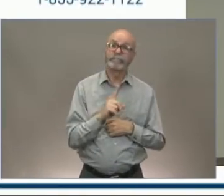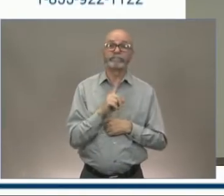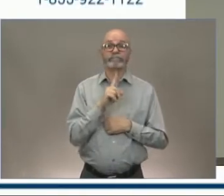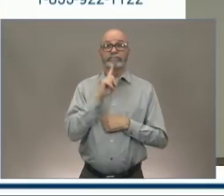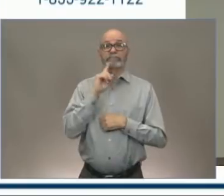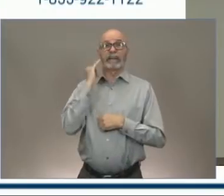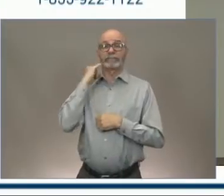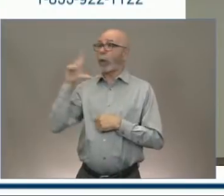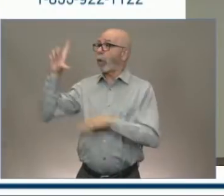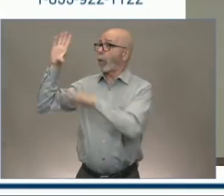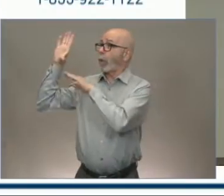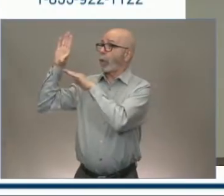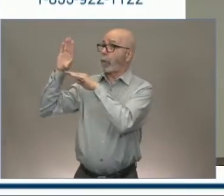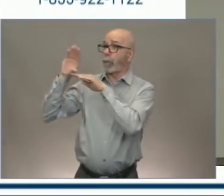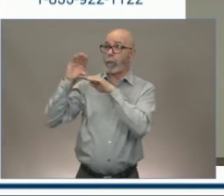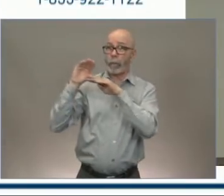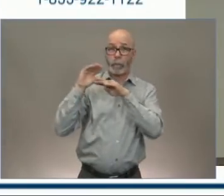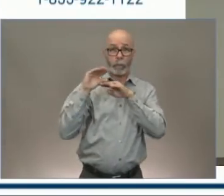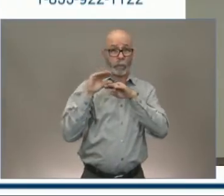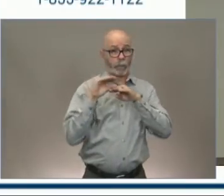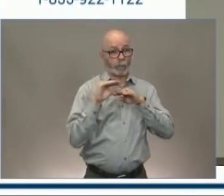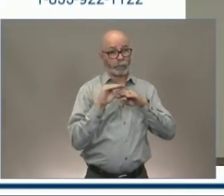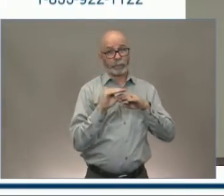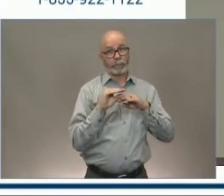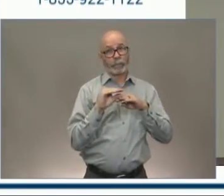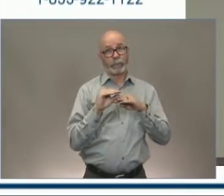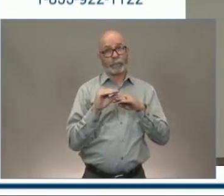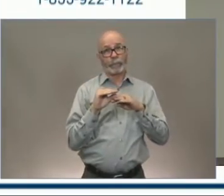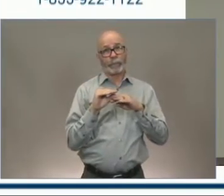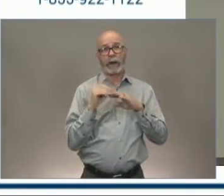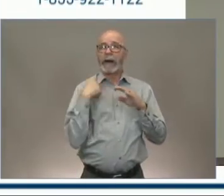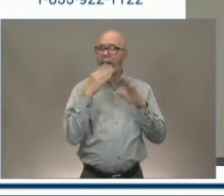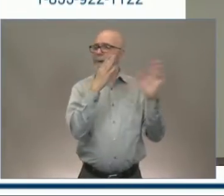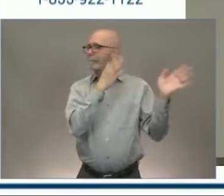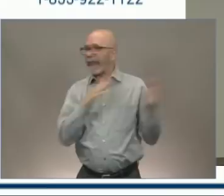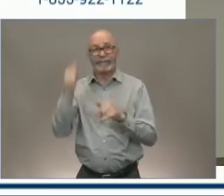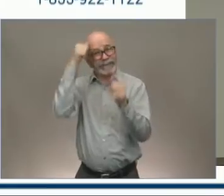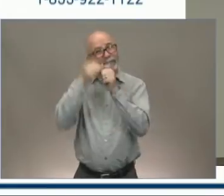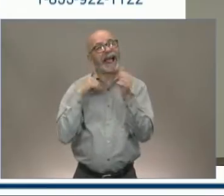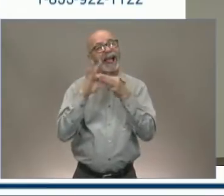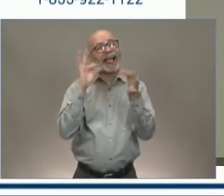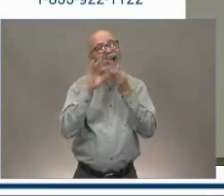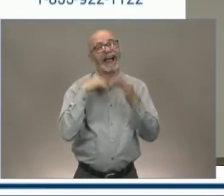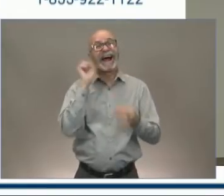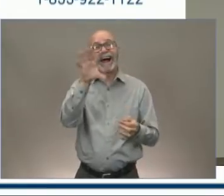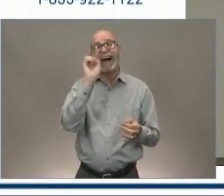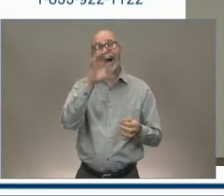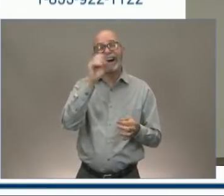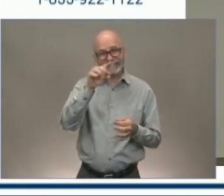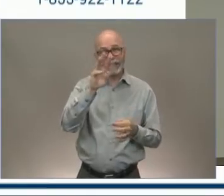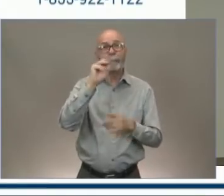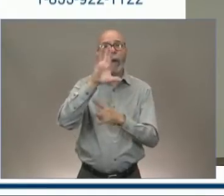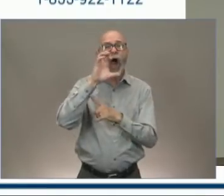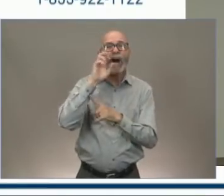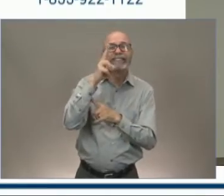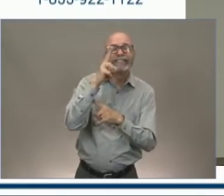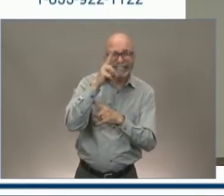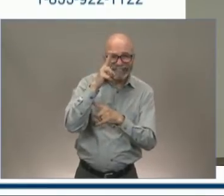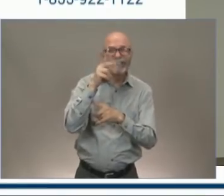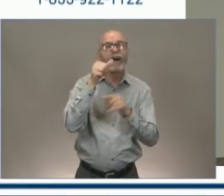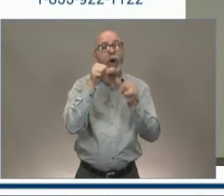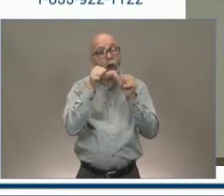lift restrictions much earlier than March 26th. I know that would be very welcome news. We will continue to assess